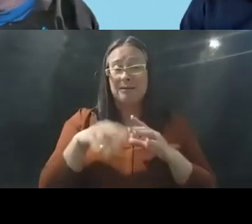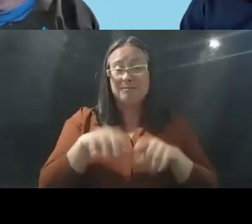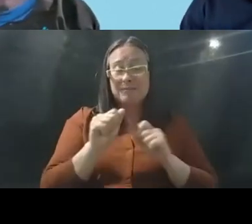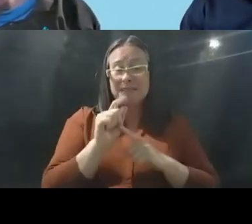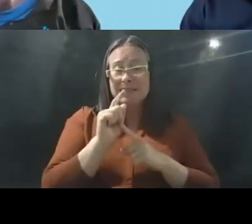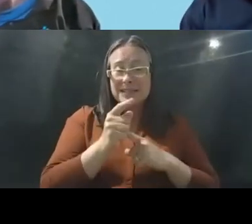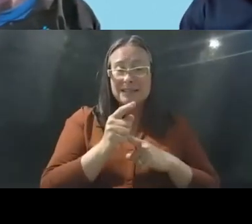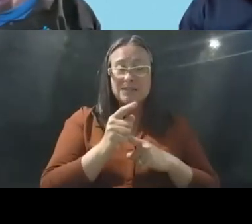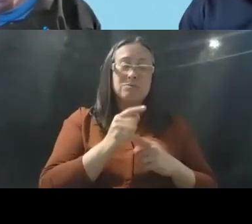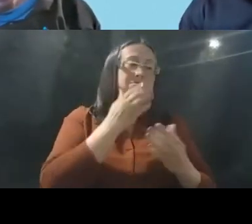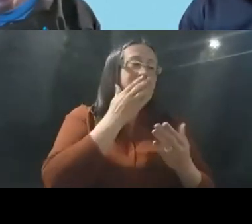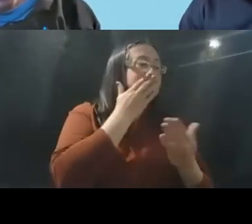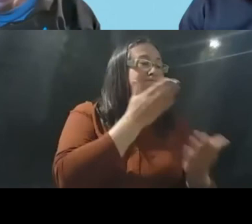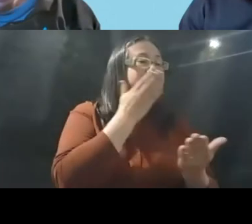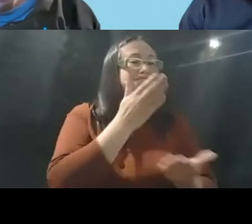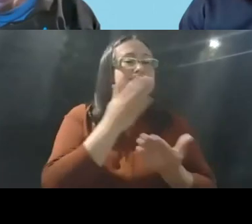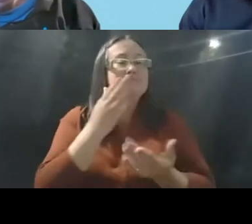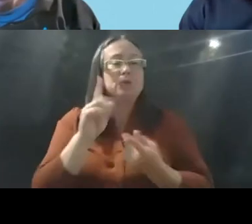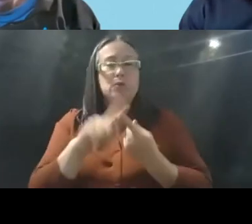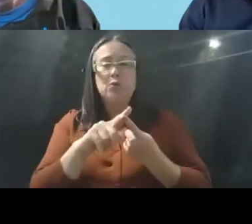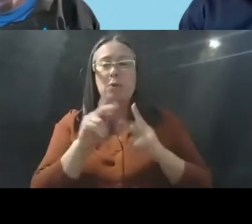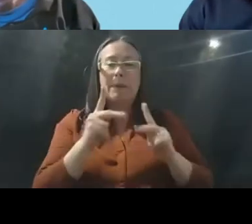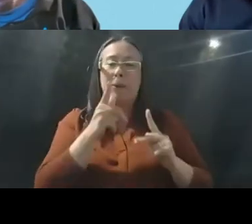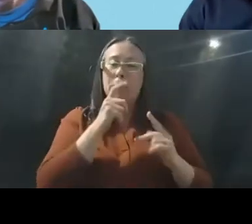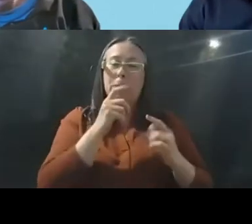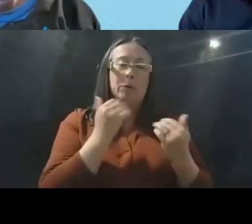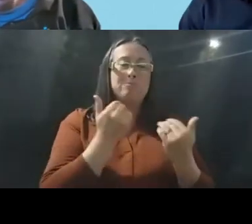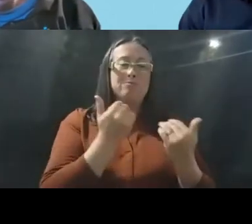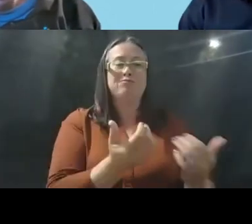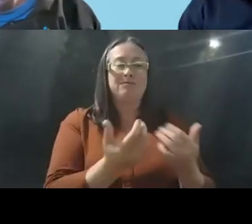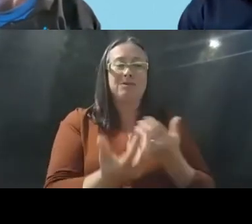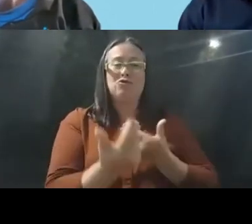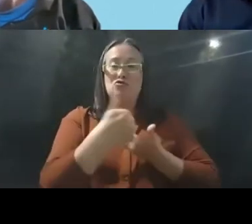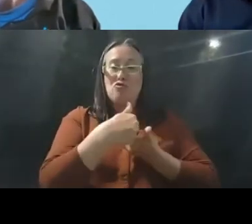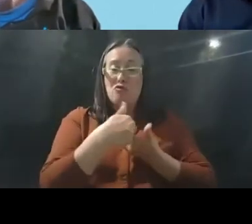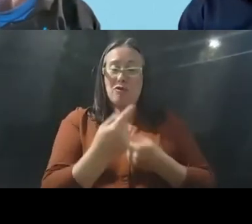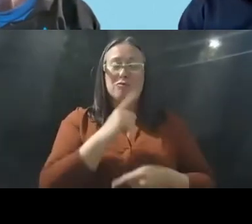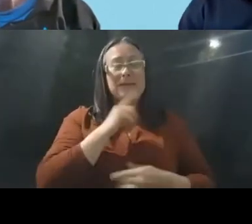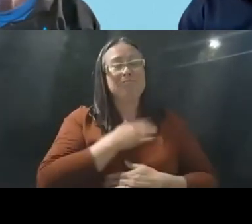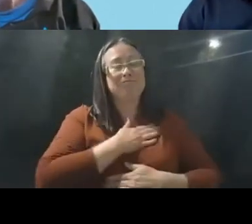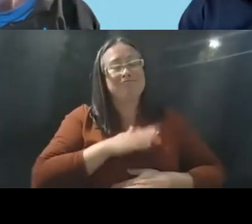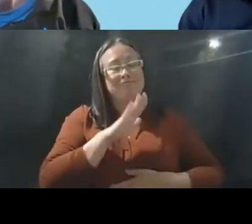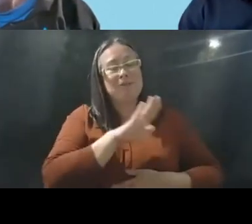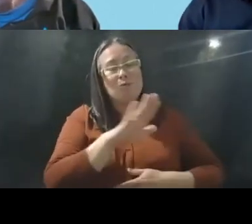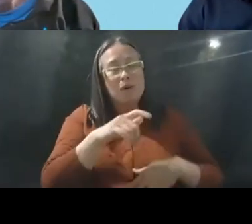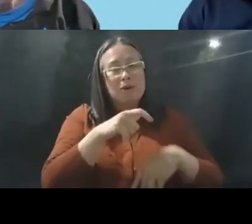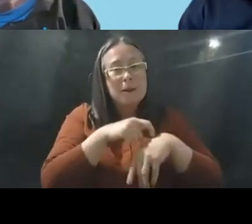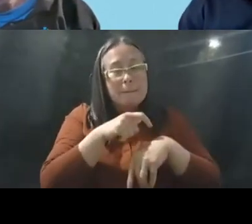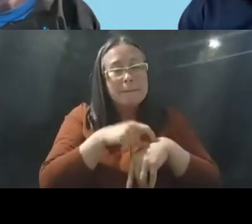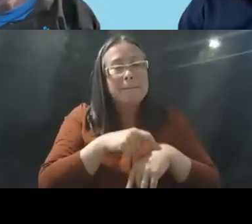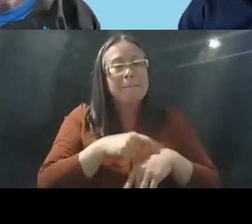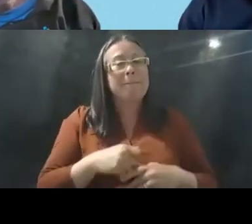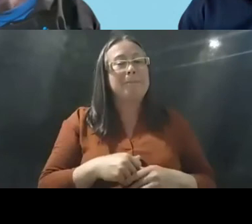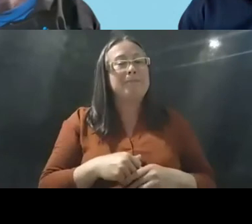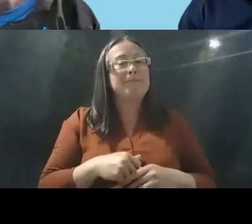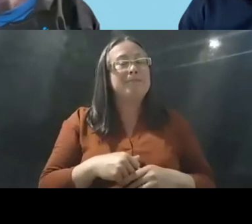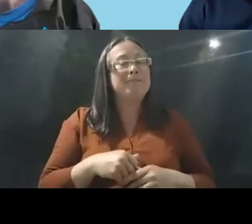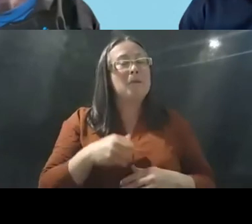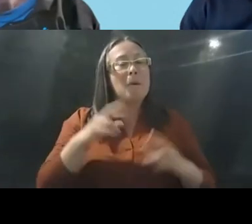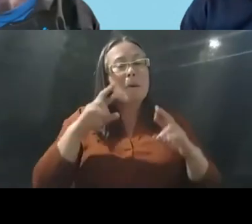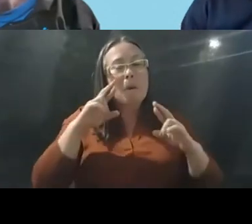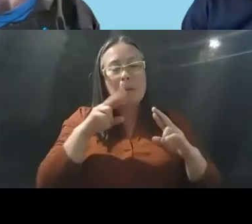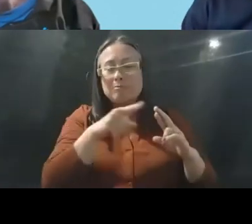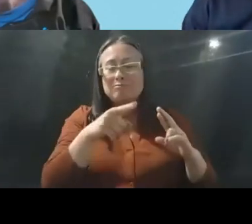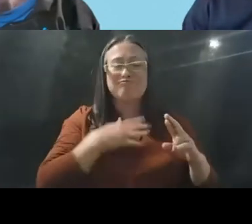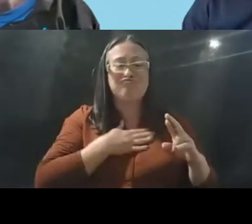Renee's thanks to all of the folks who attended. We greatly appreciate your time. We hope that you've had a good time with us